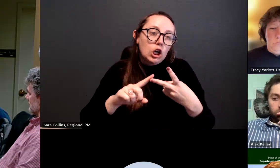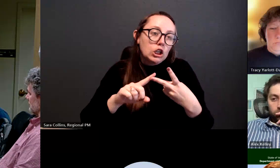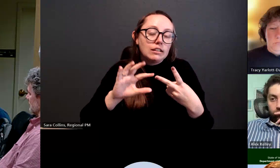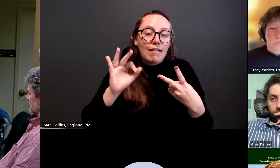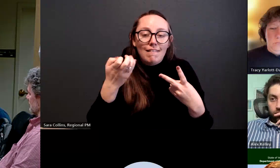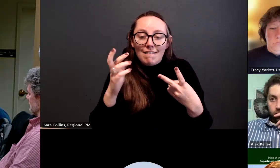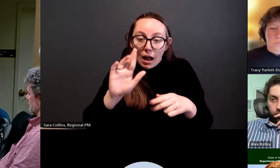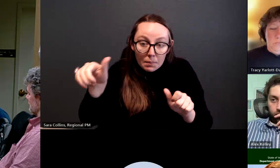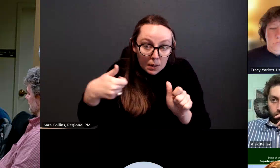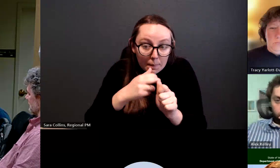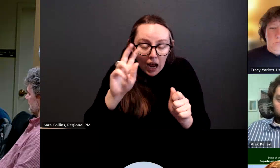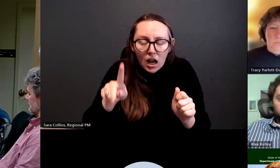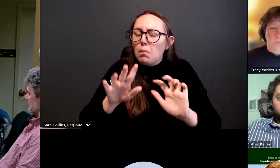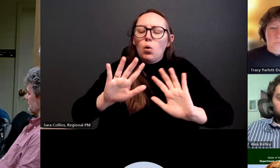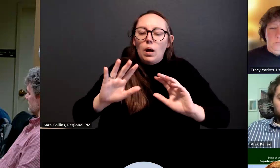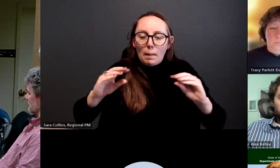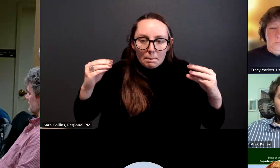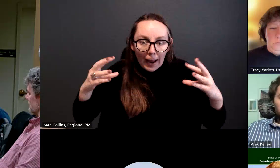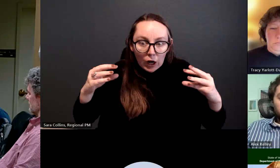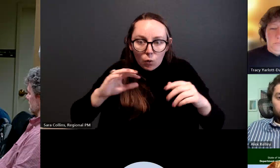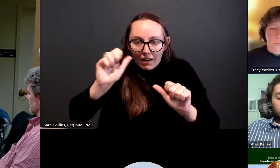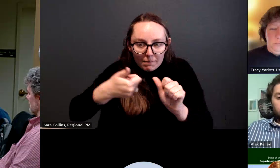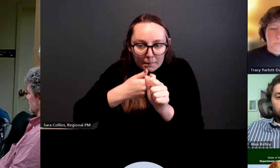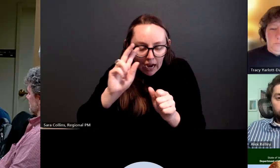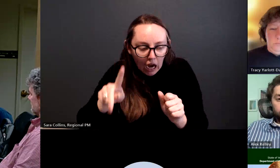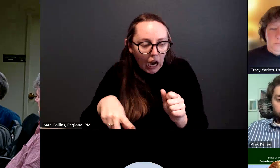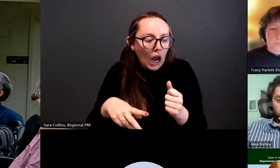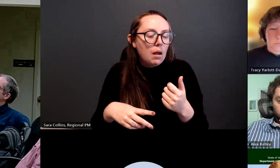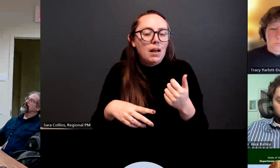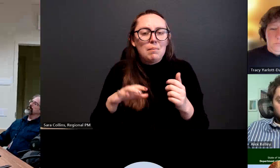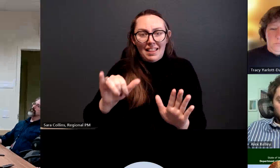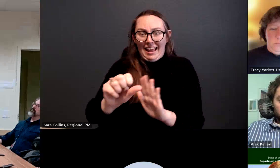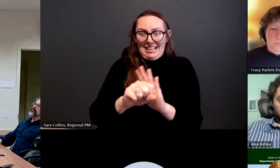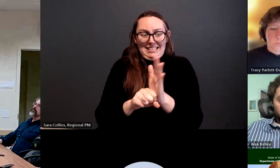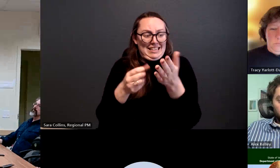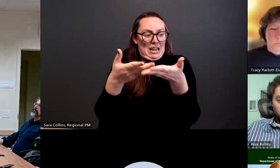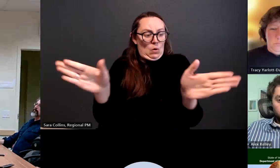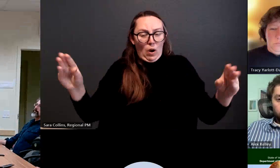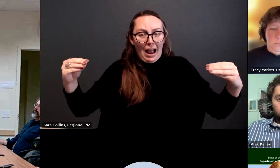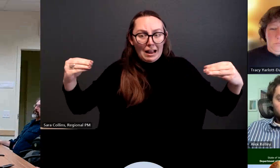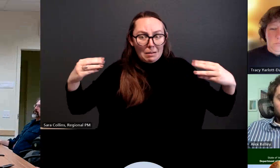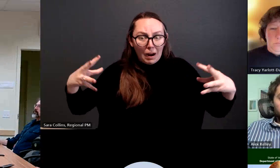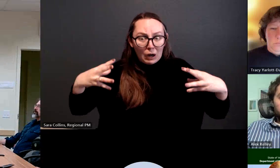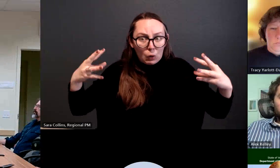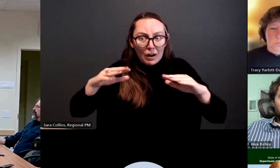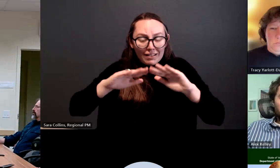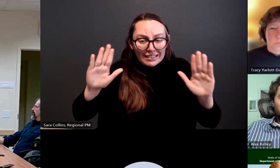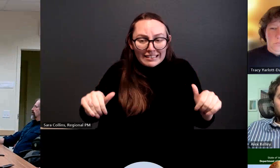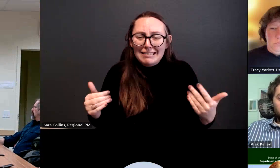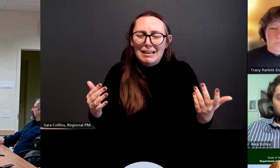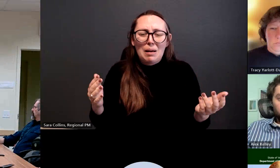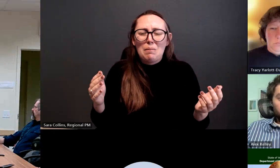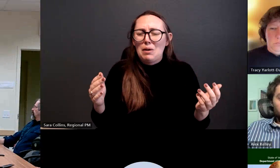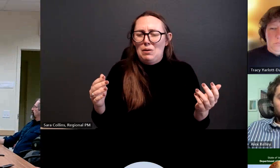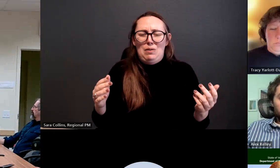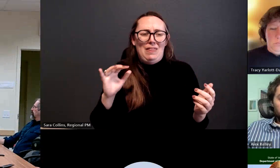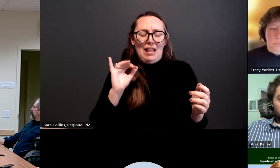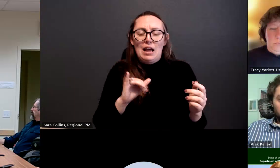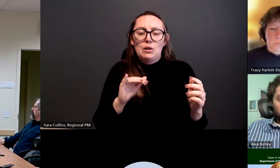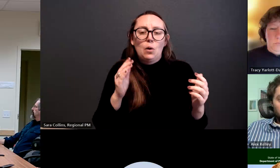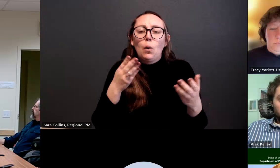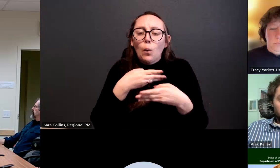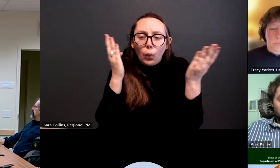statewide microwave system is a huge, totally missing from the plan. Unless it's that reference to, you